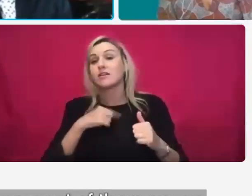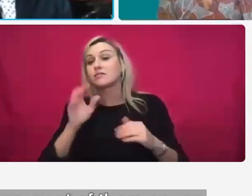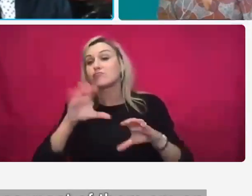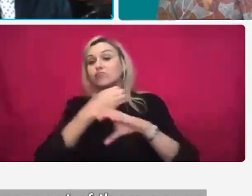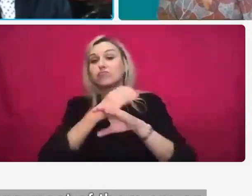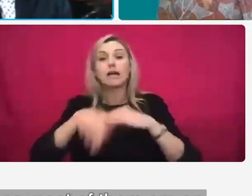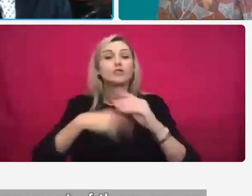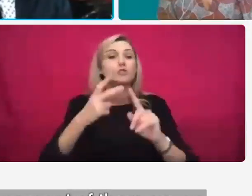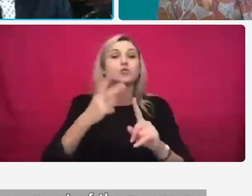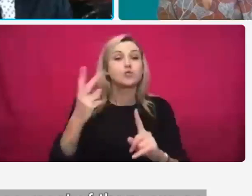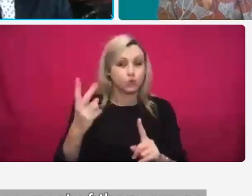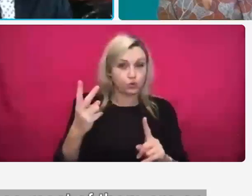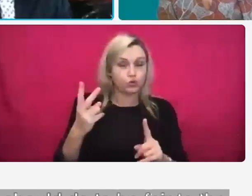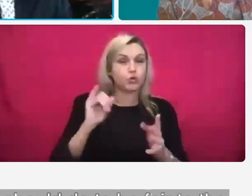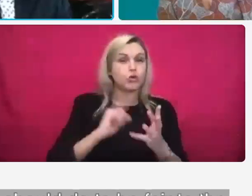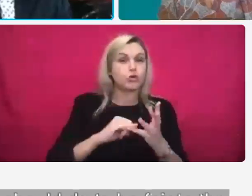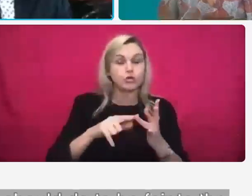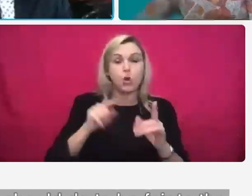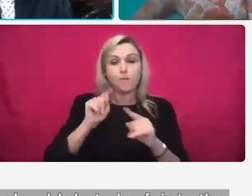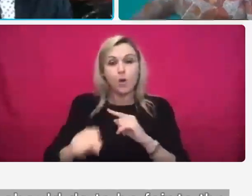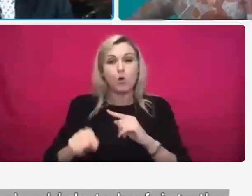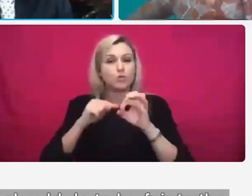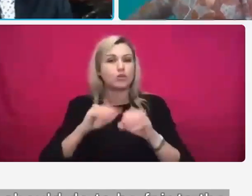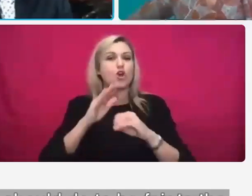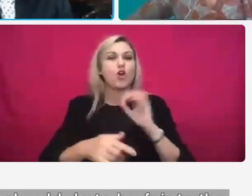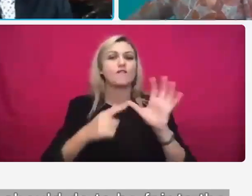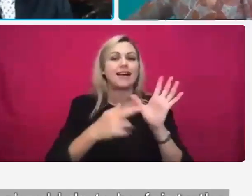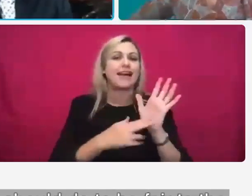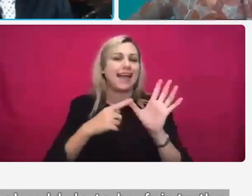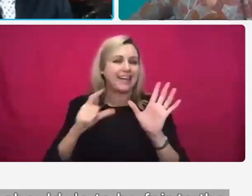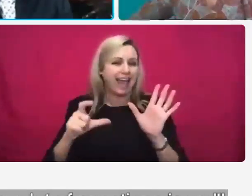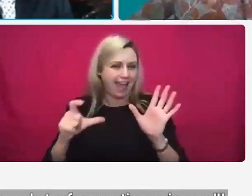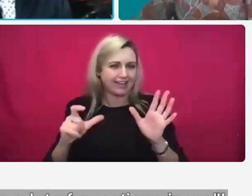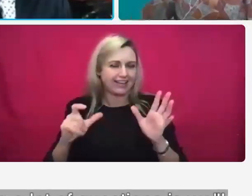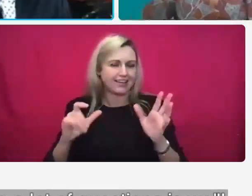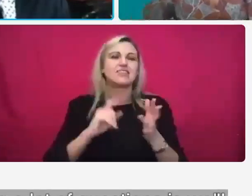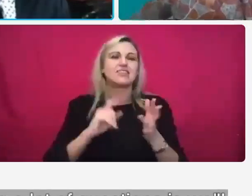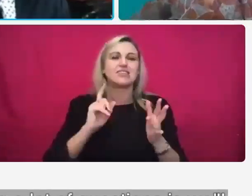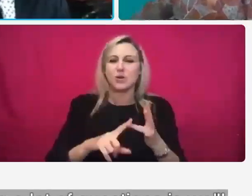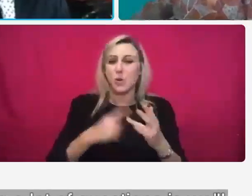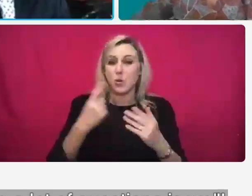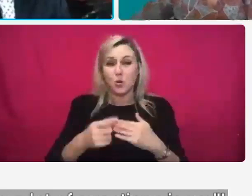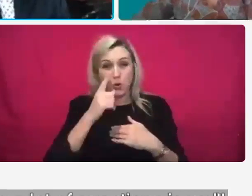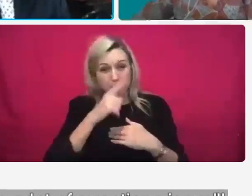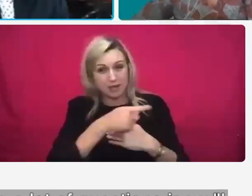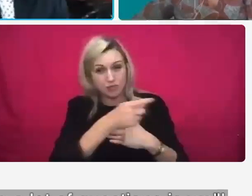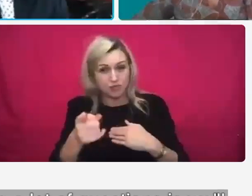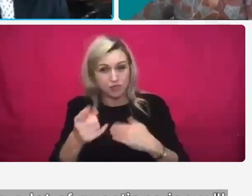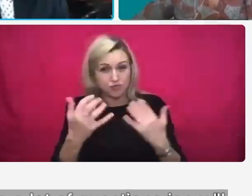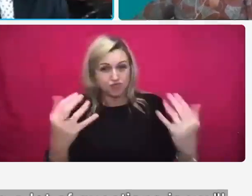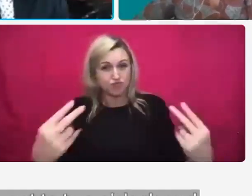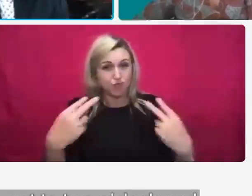So most of them are on ANAC, and I think what we should do, to be fair to the community here who's asking a lot of questions,